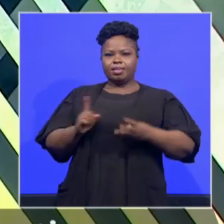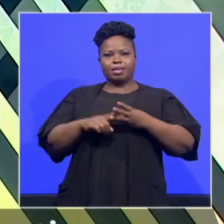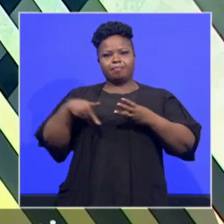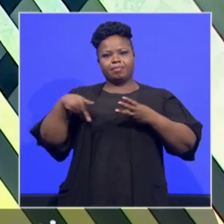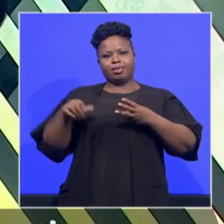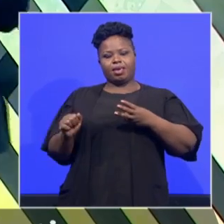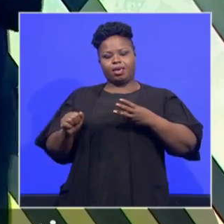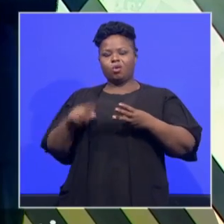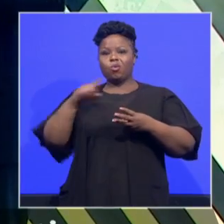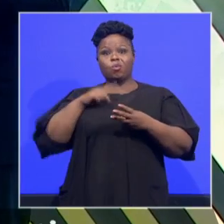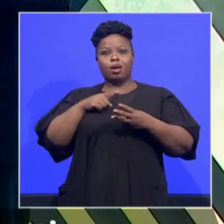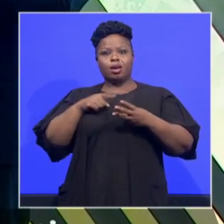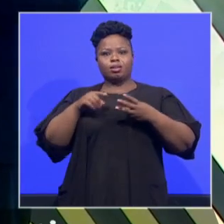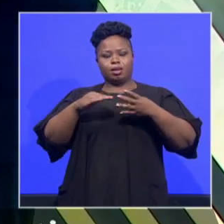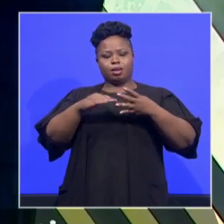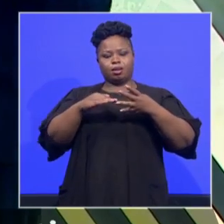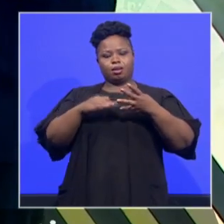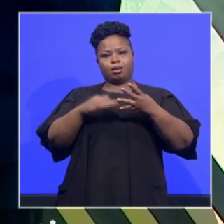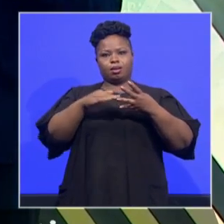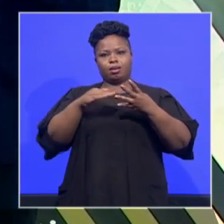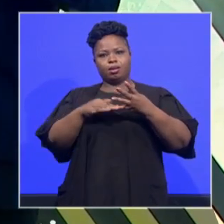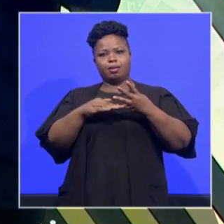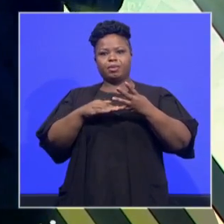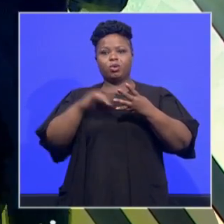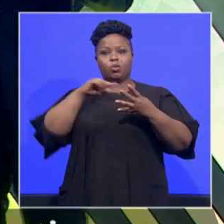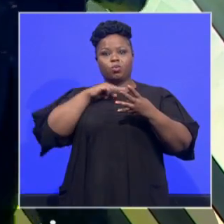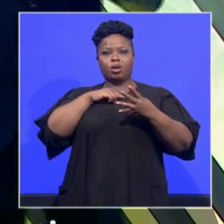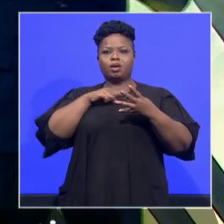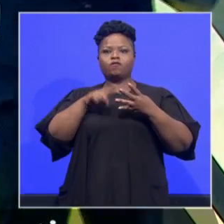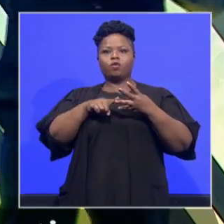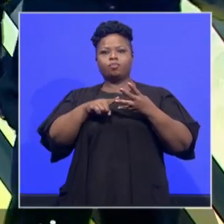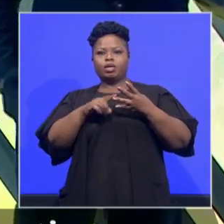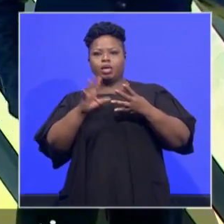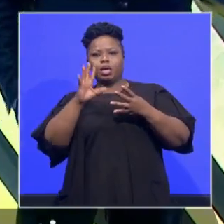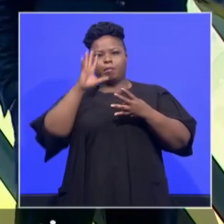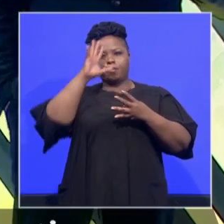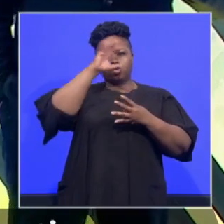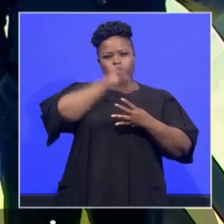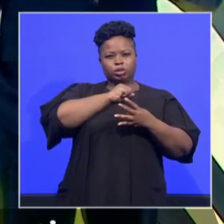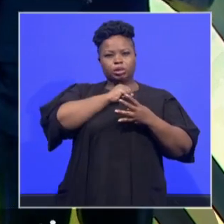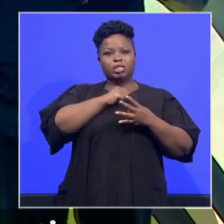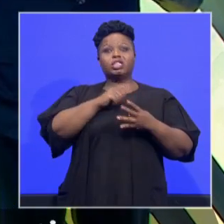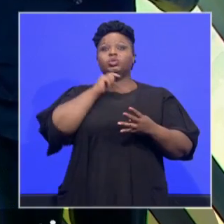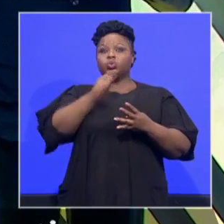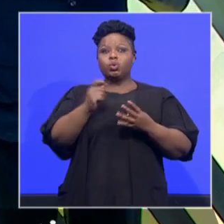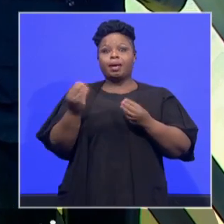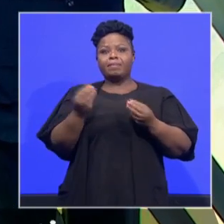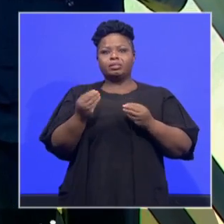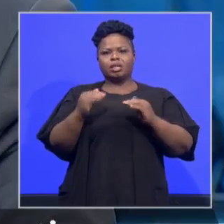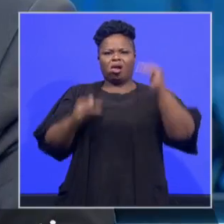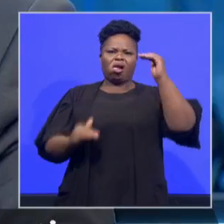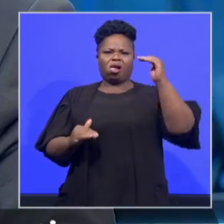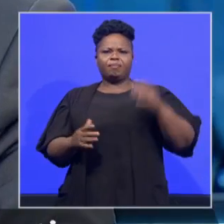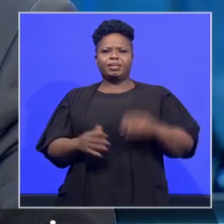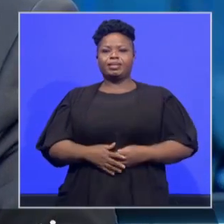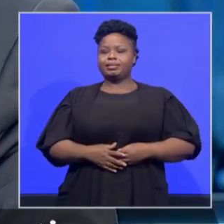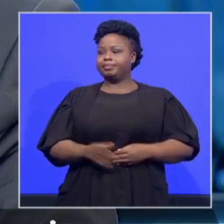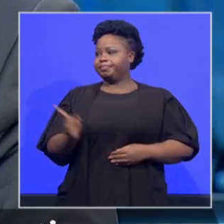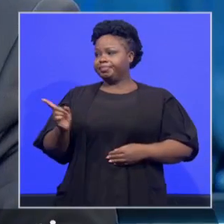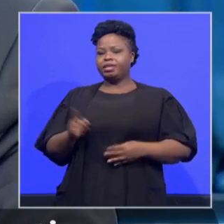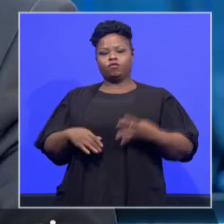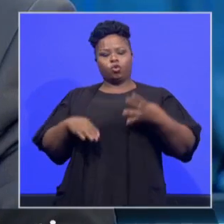because there we see a bigger difference between the projected and the actual. Yes, that's correct. So with regards to the MK, firstly,